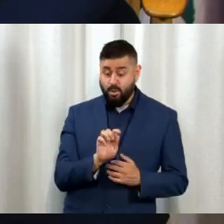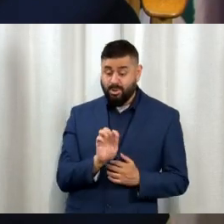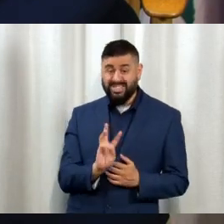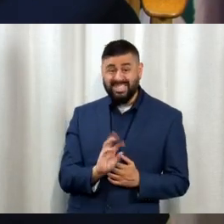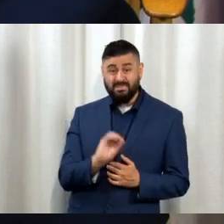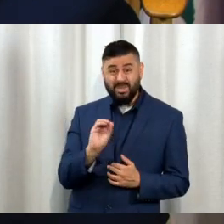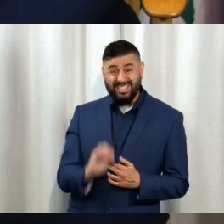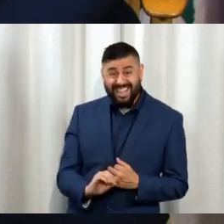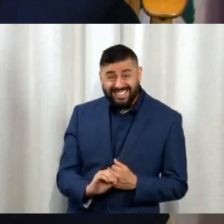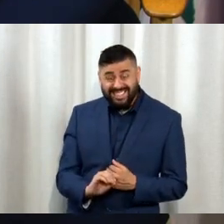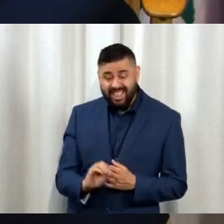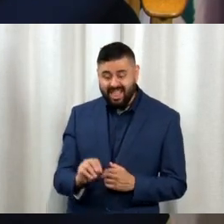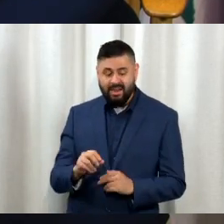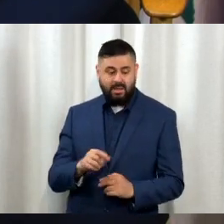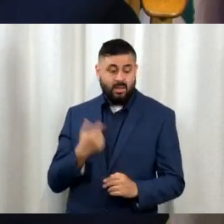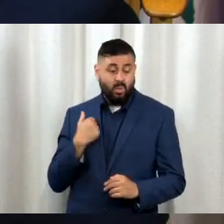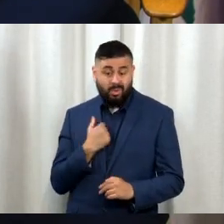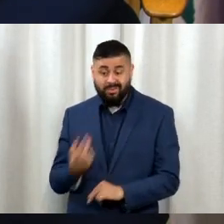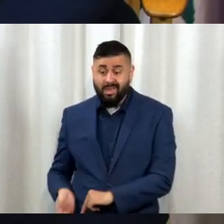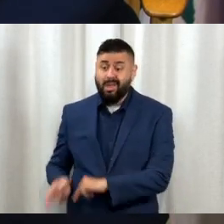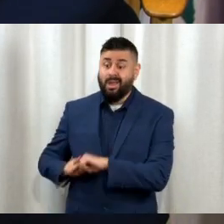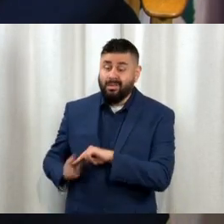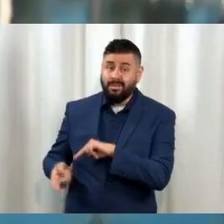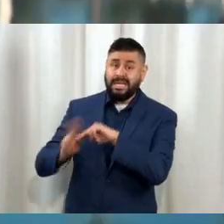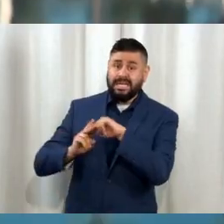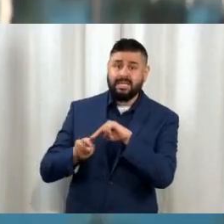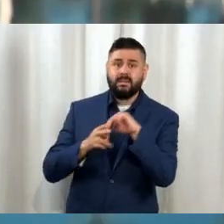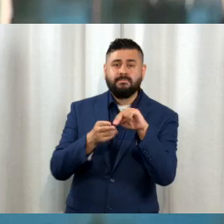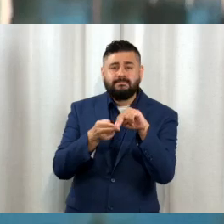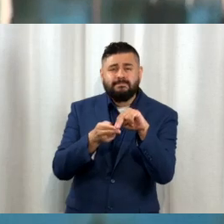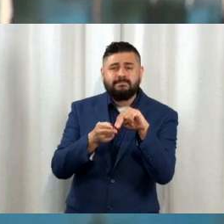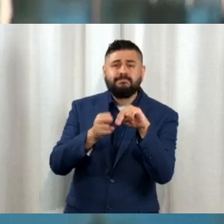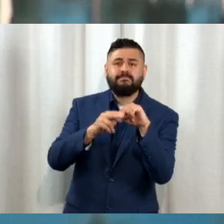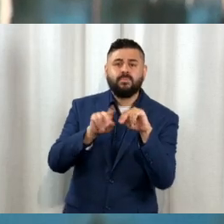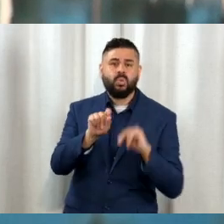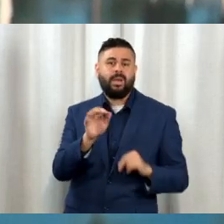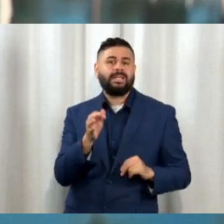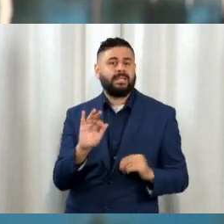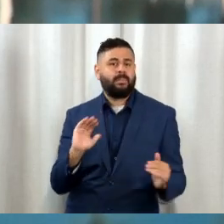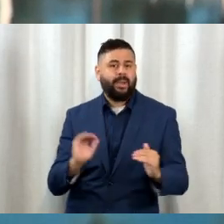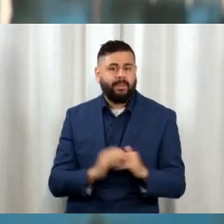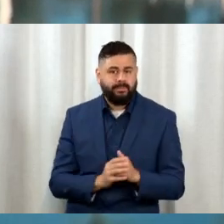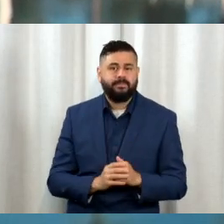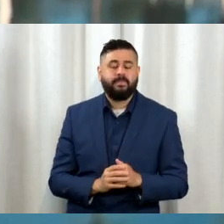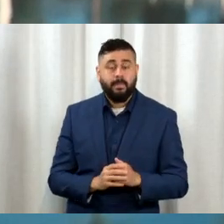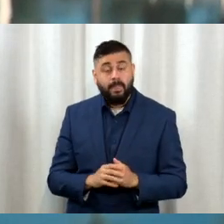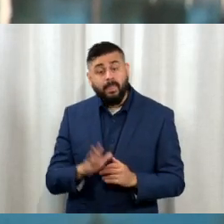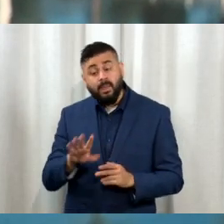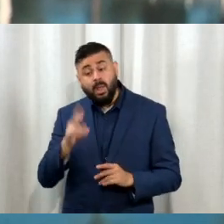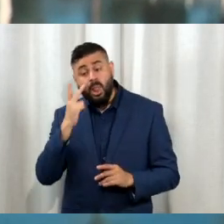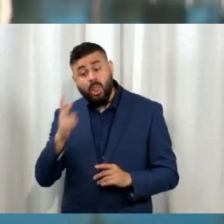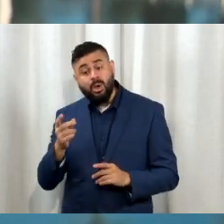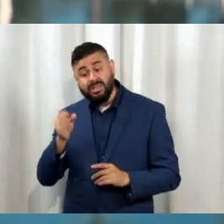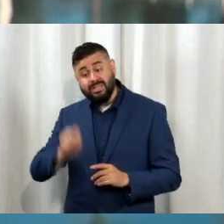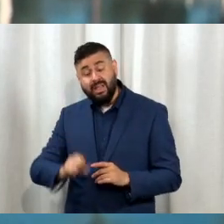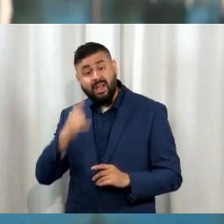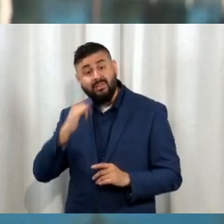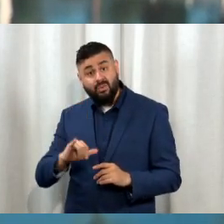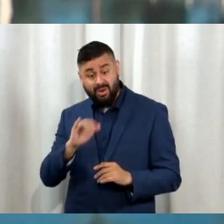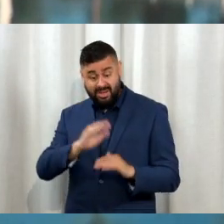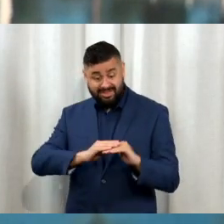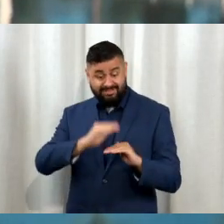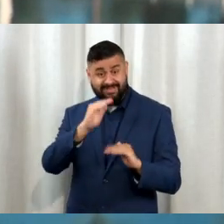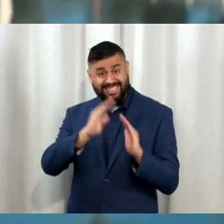was actually the smallest increase we've seen since 2019. When we look at us compared to the region, the cities just north of